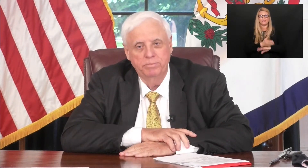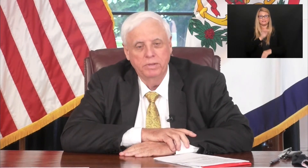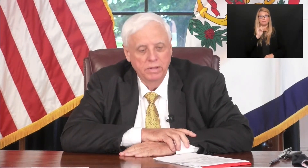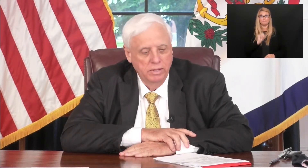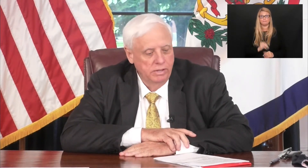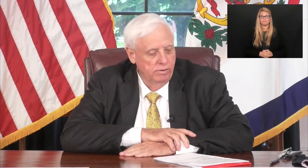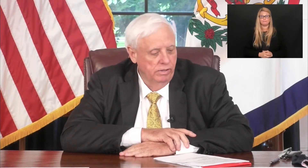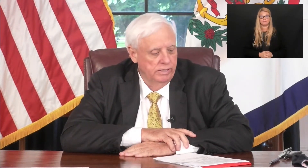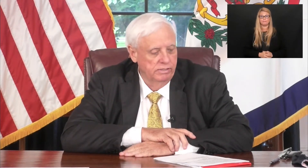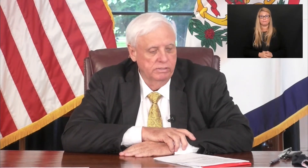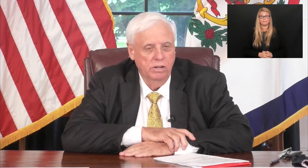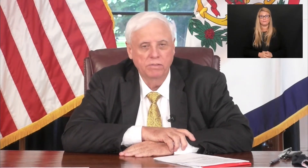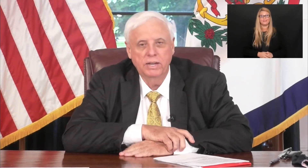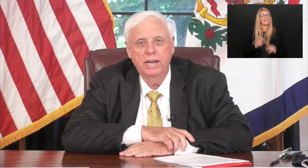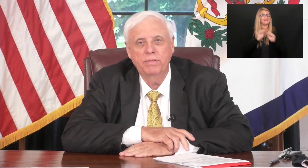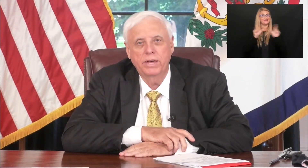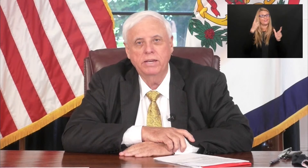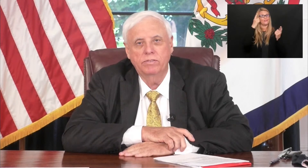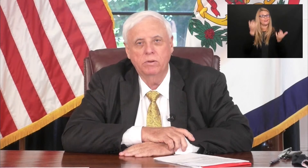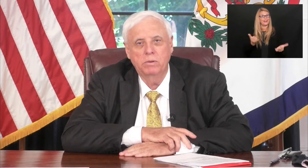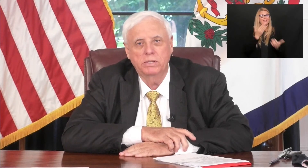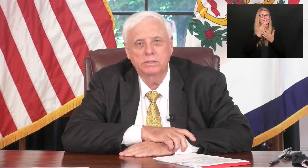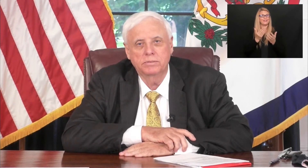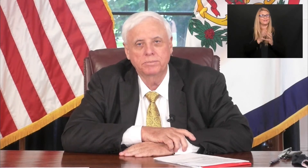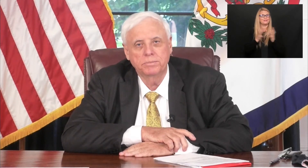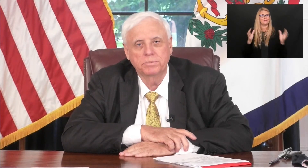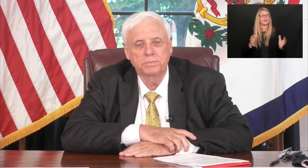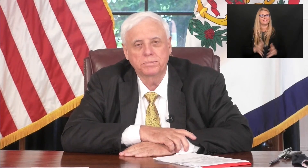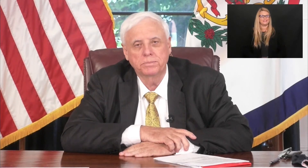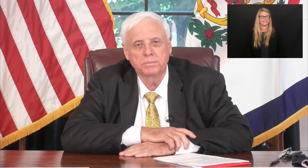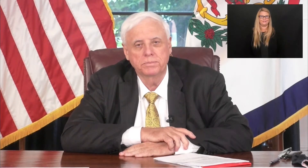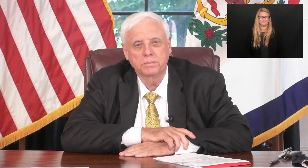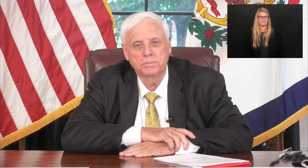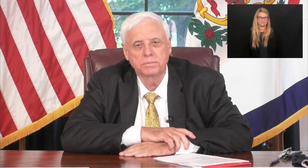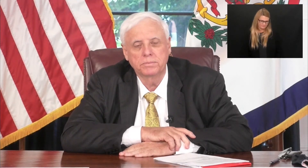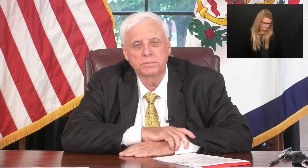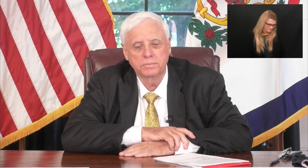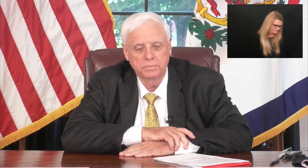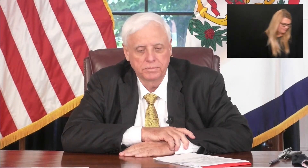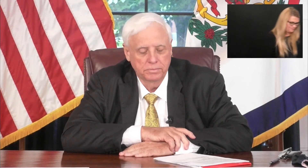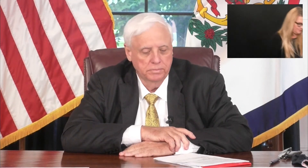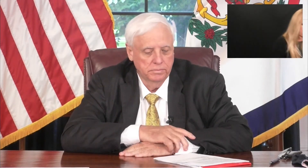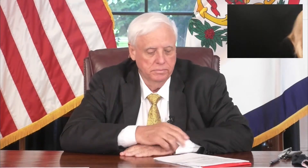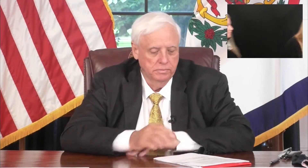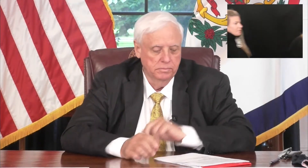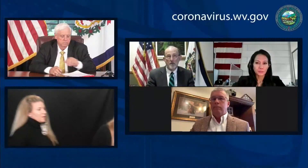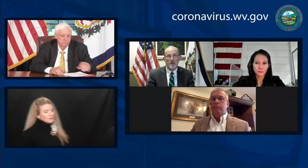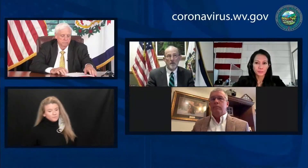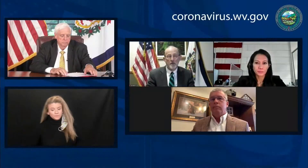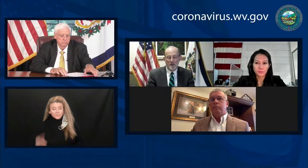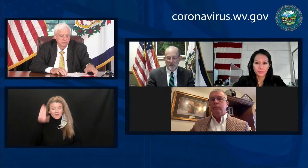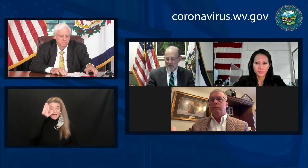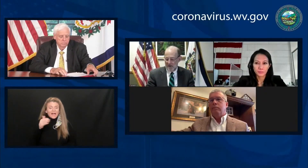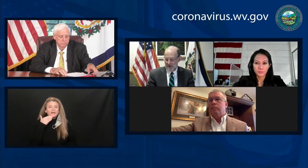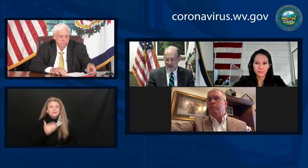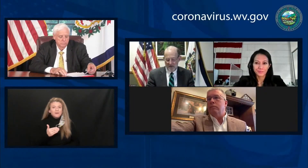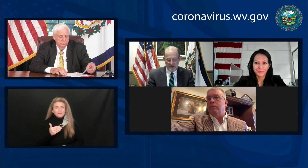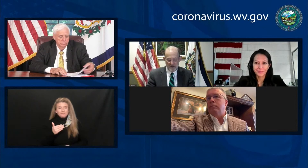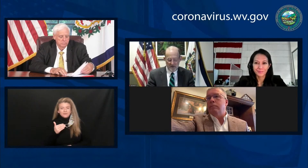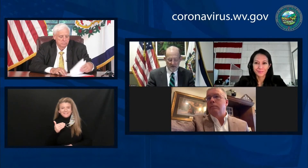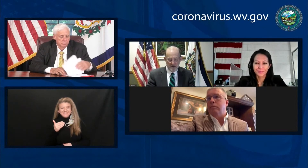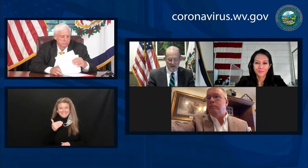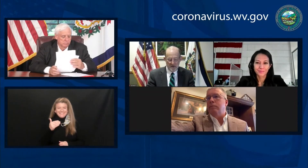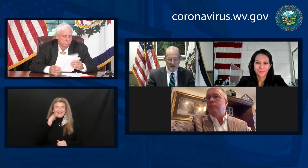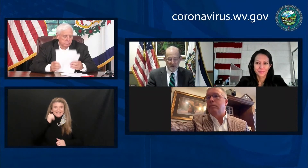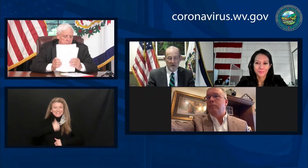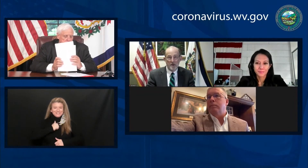shape. Nevertheless, that's all I've got. Thank you so much. All right, thank you, Governor. Let's now go to retired Major General Jim Hoyer, the